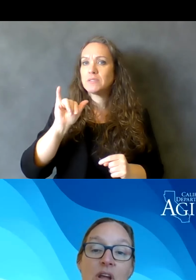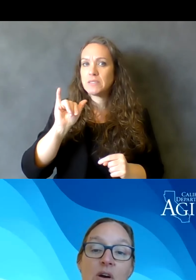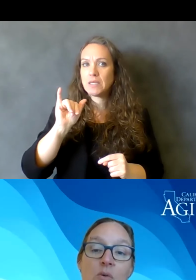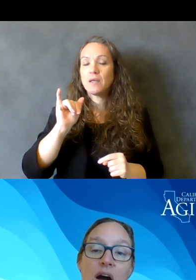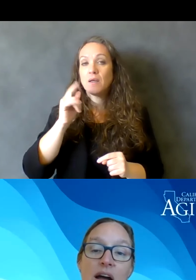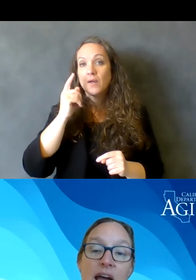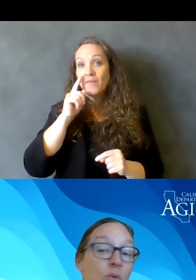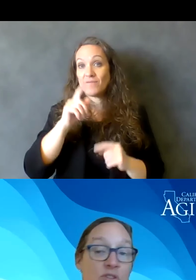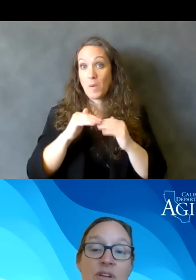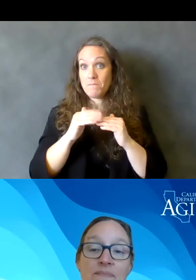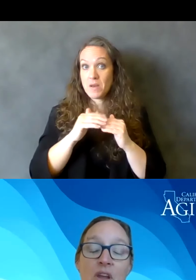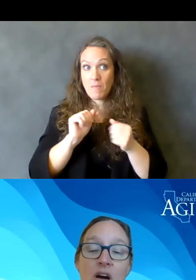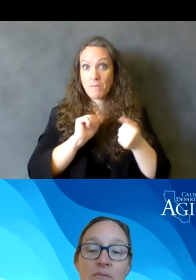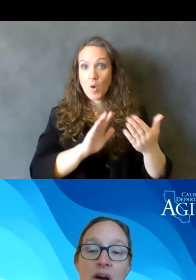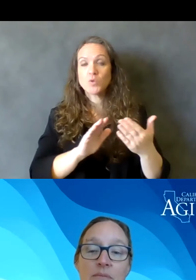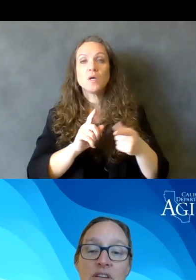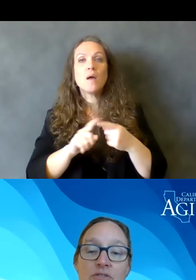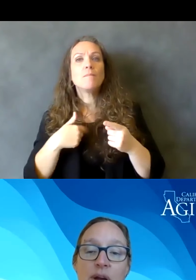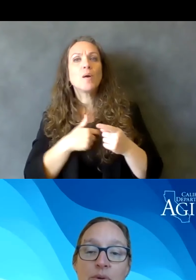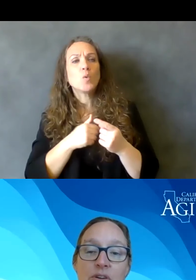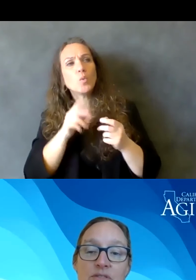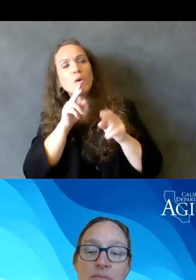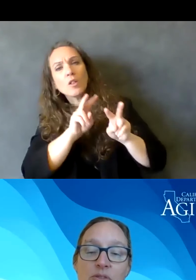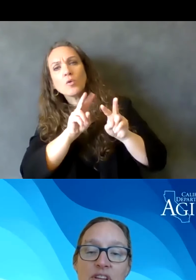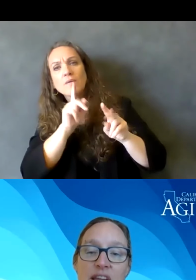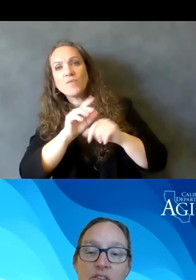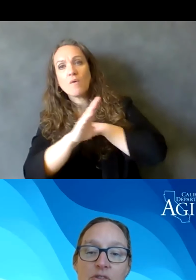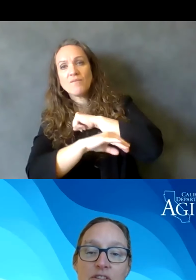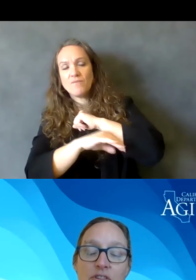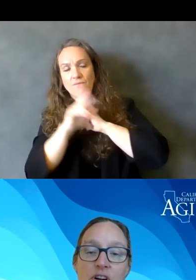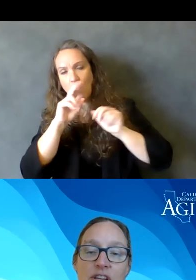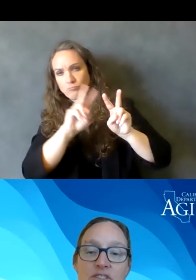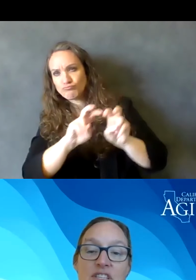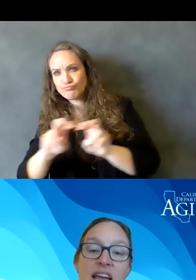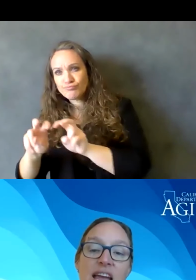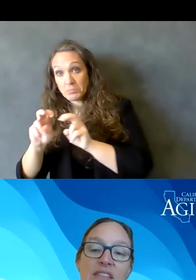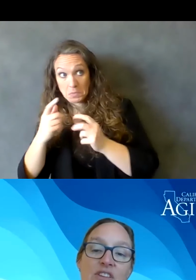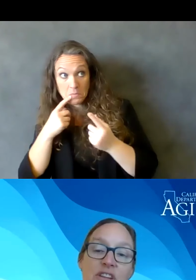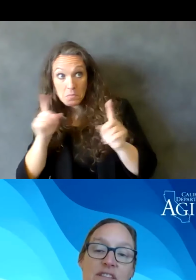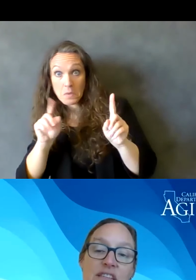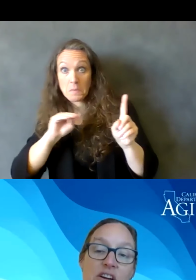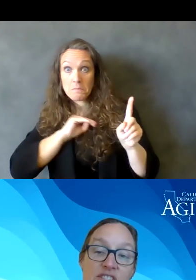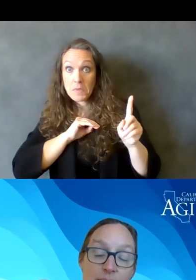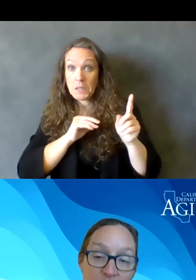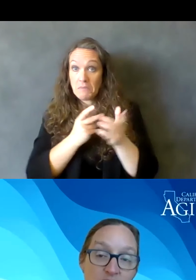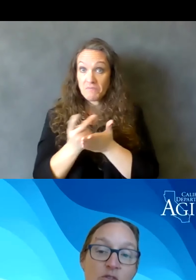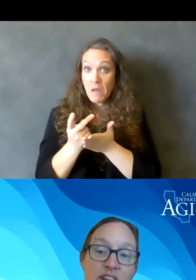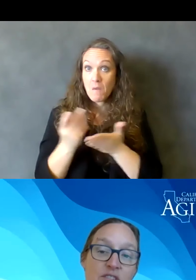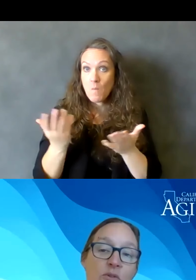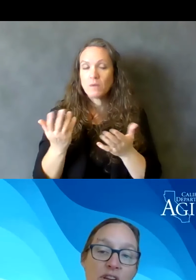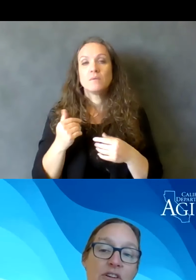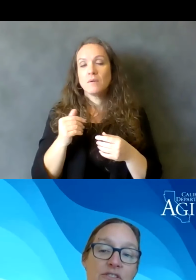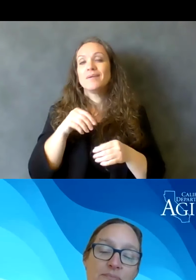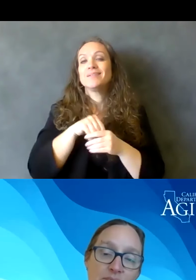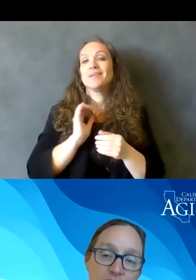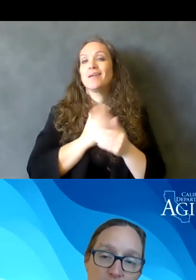about how we're doing on meeting true equity goals and building a California for all ages. And then it's in our state plan over the next